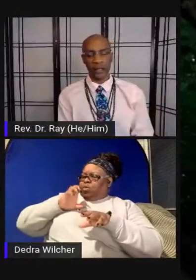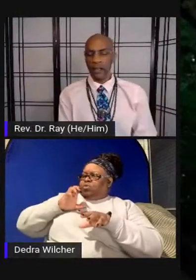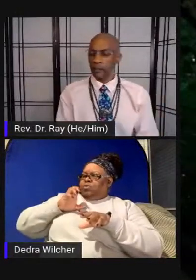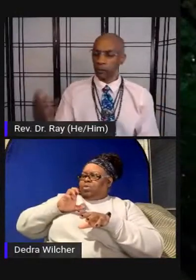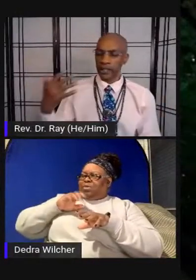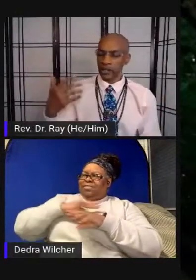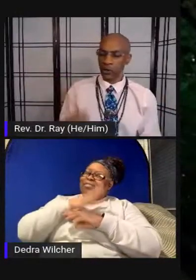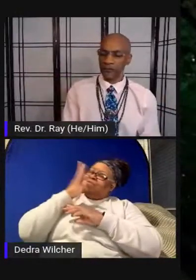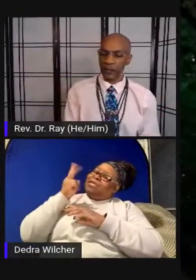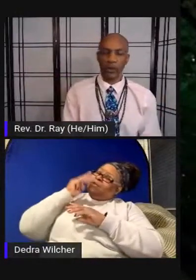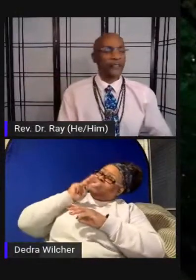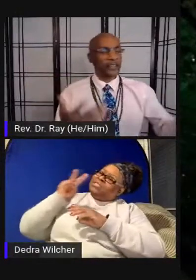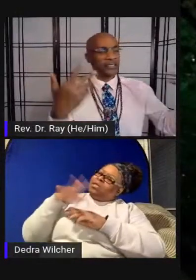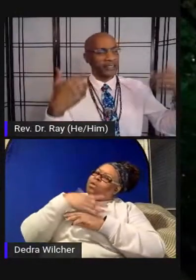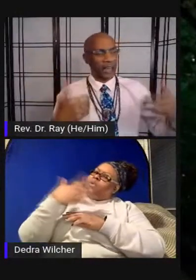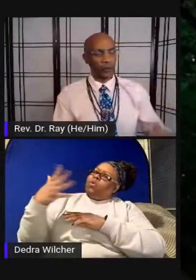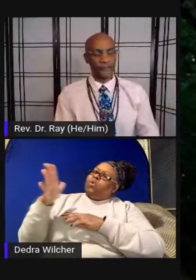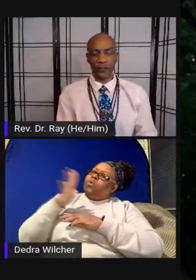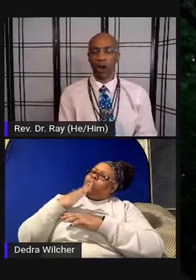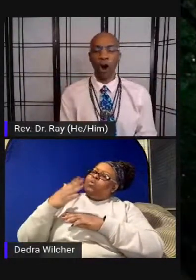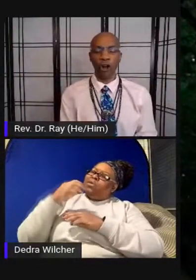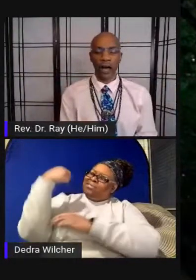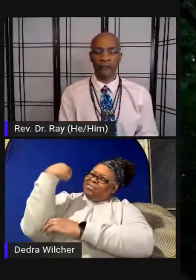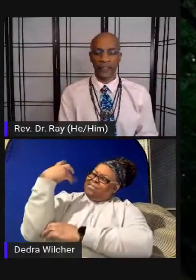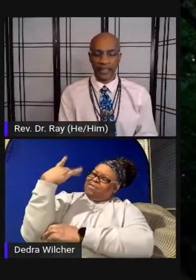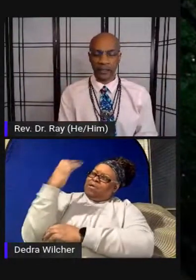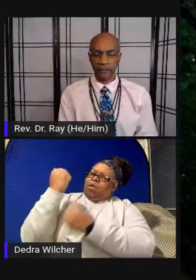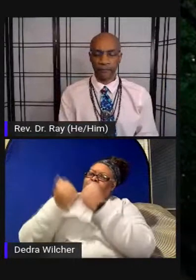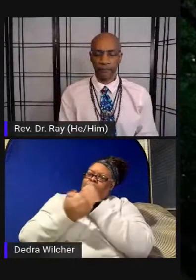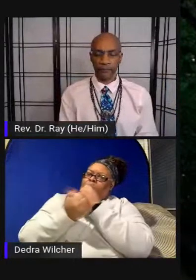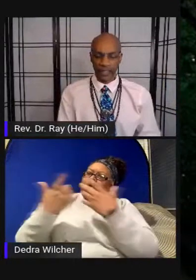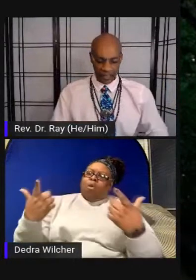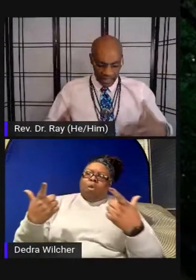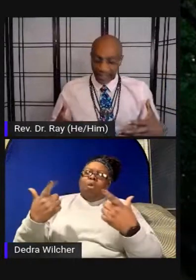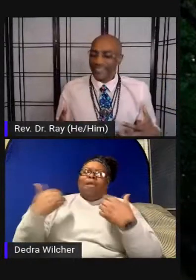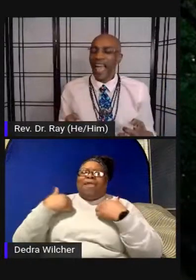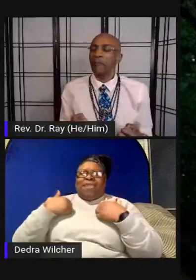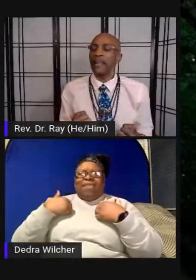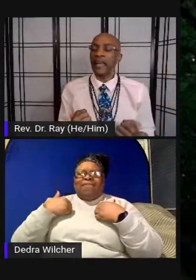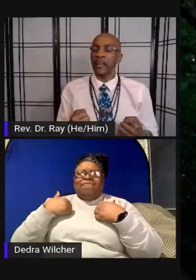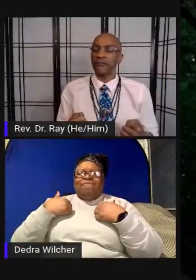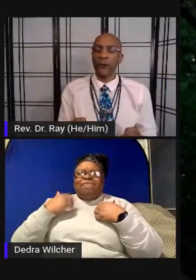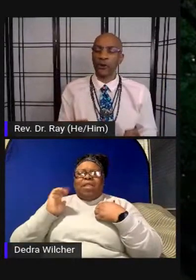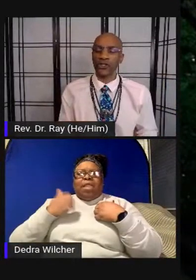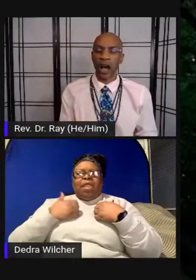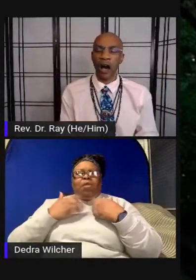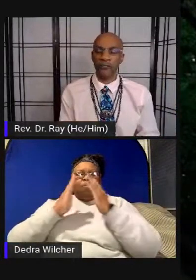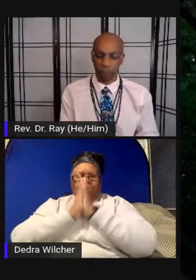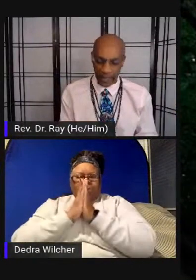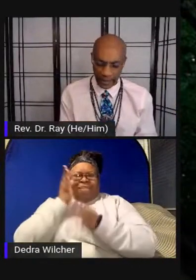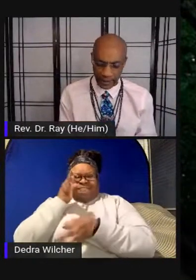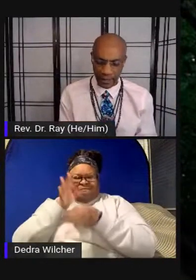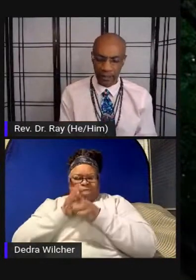see, the breeze we feel, the sunlight we feel, all of it this contaminating force